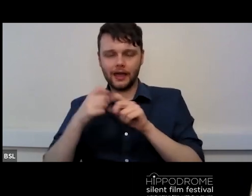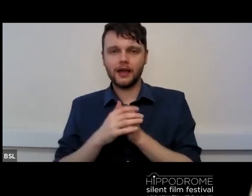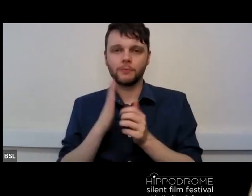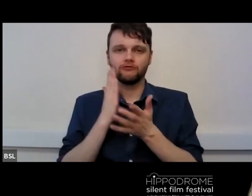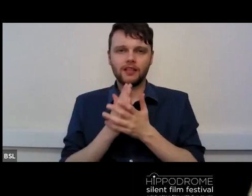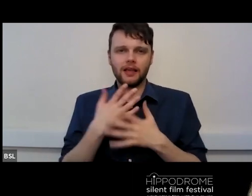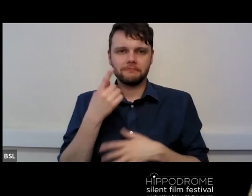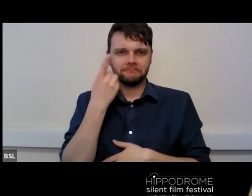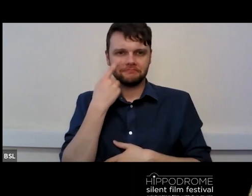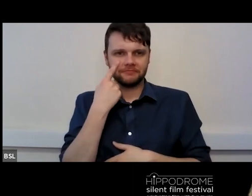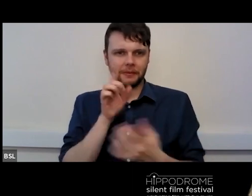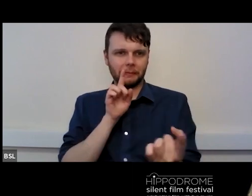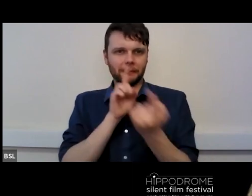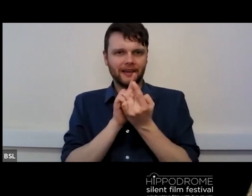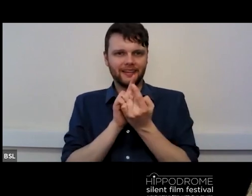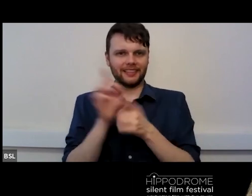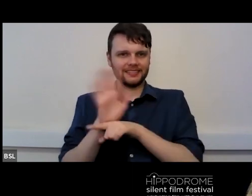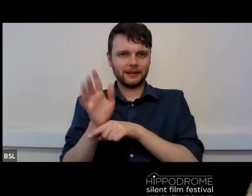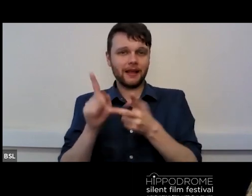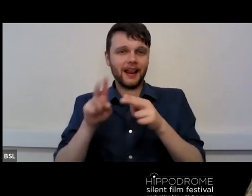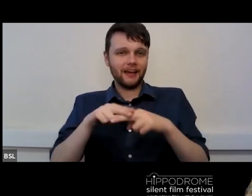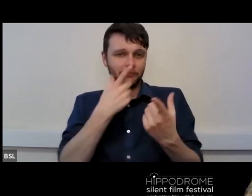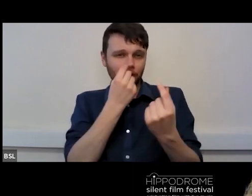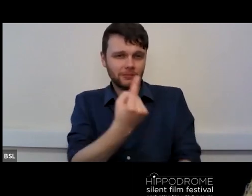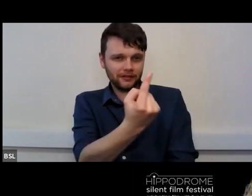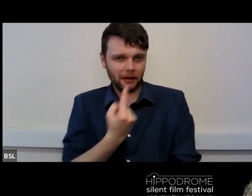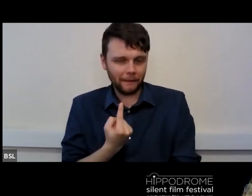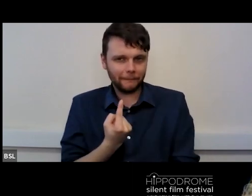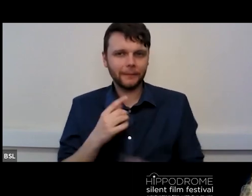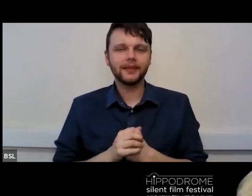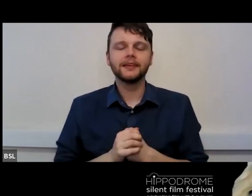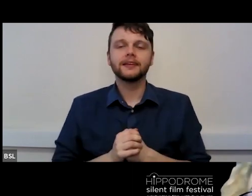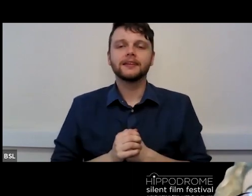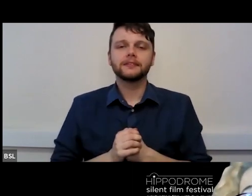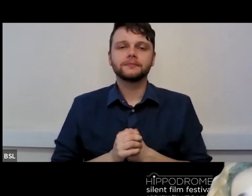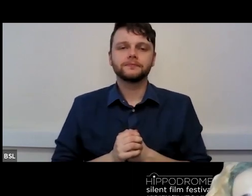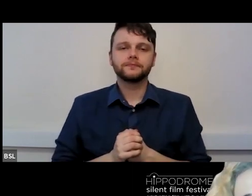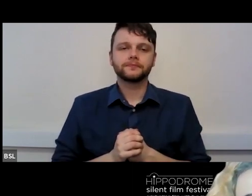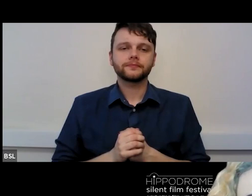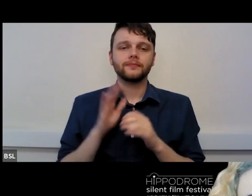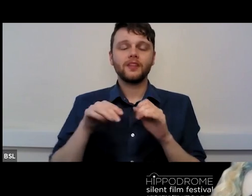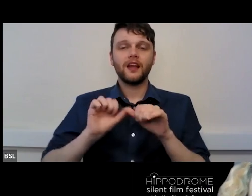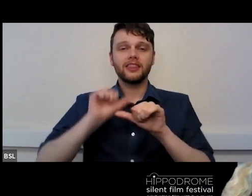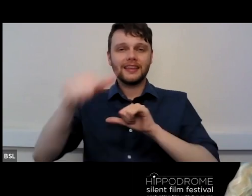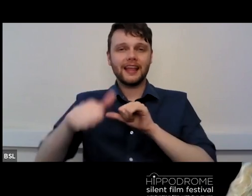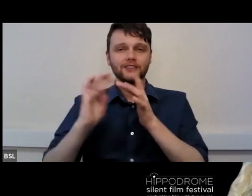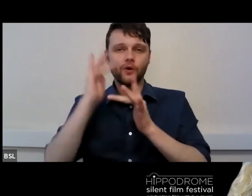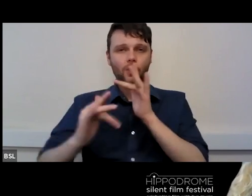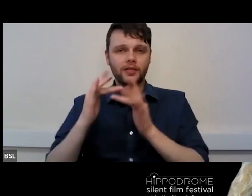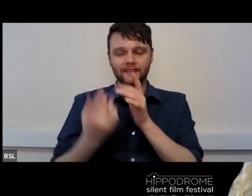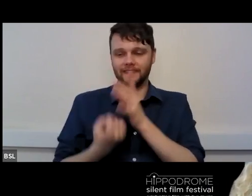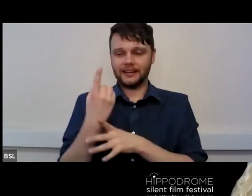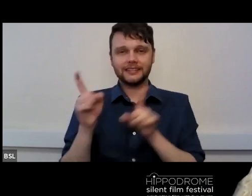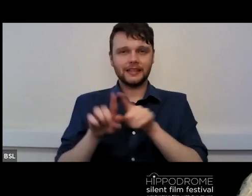to seeing you in real life at the cinema, if it's possible for you to attend. And our next online event as well, same